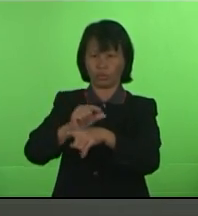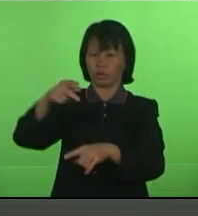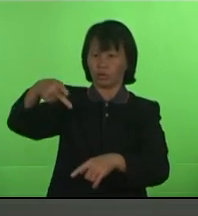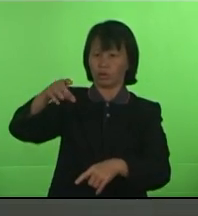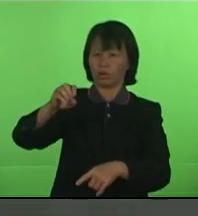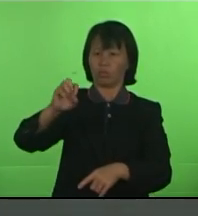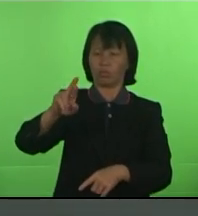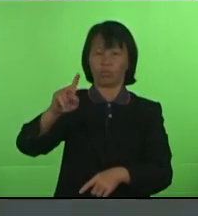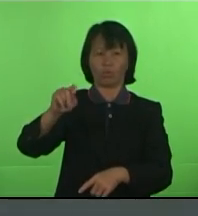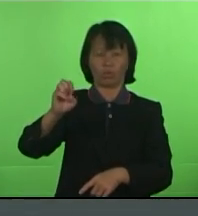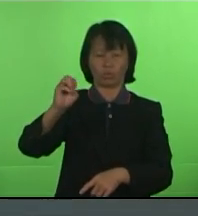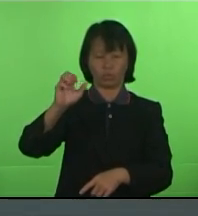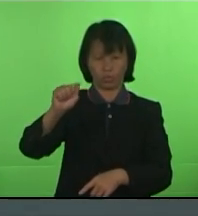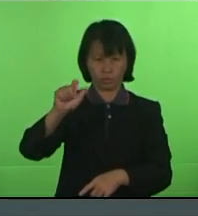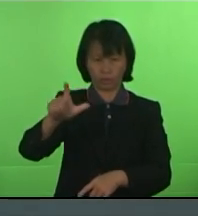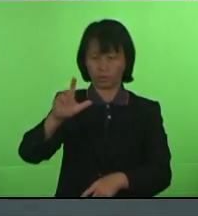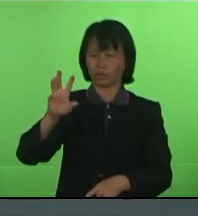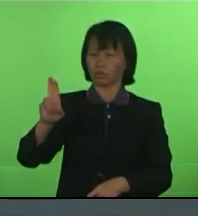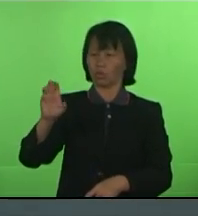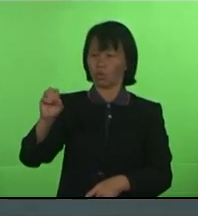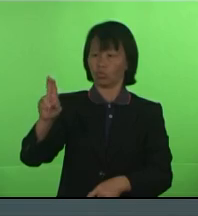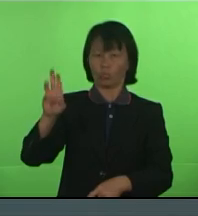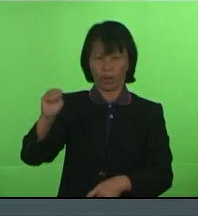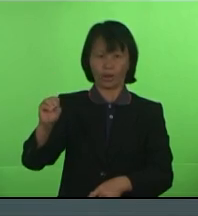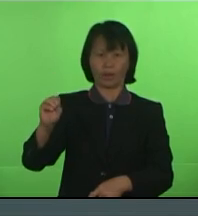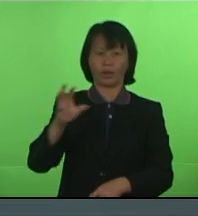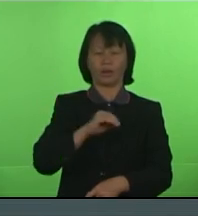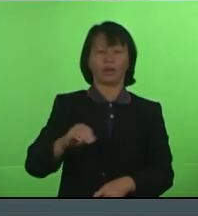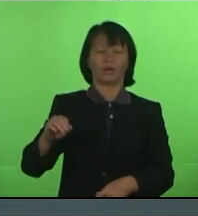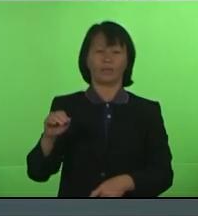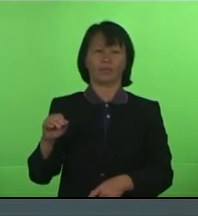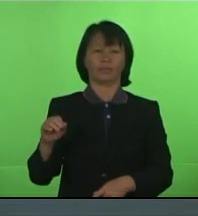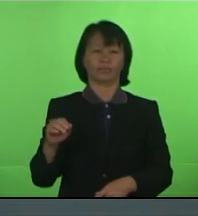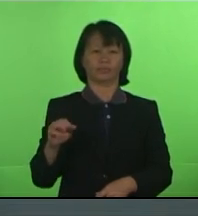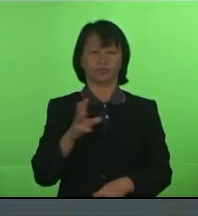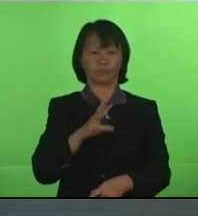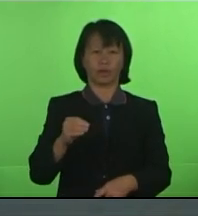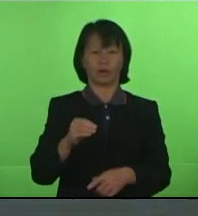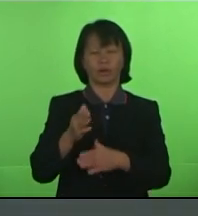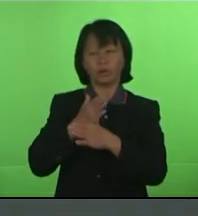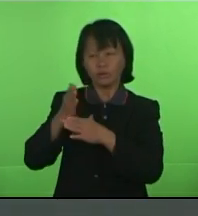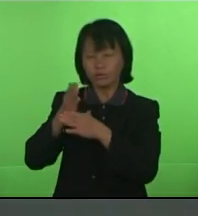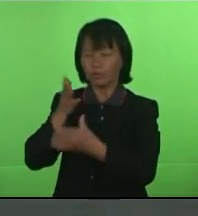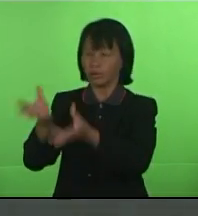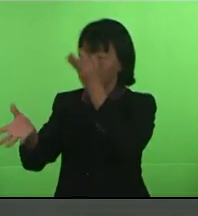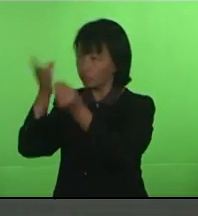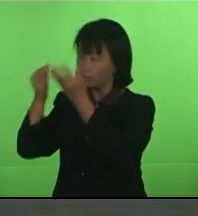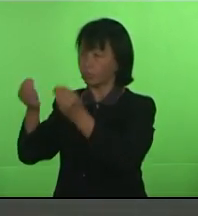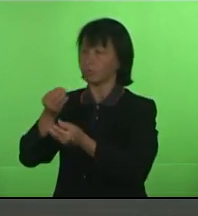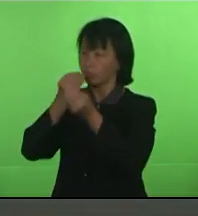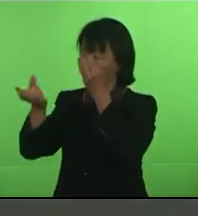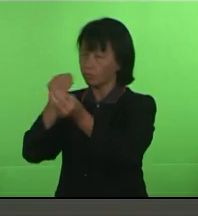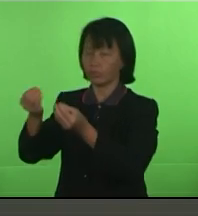My LMS to help you interact and share information, or even for